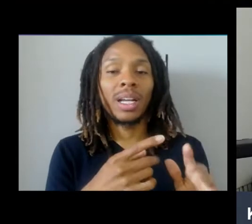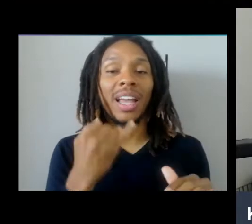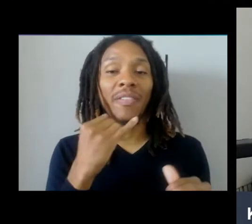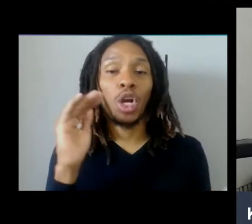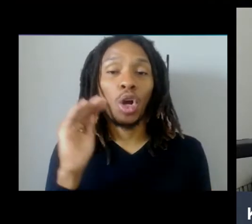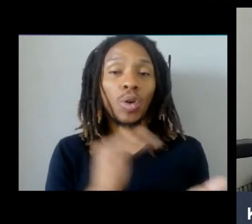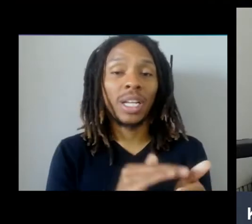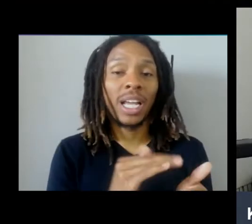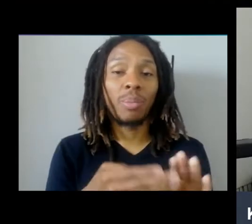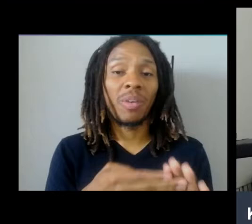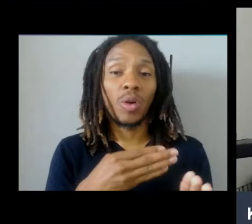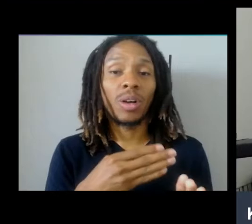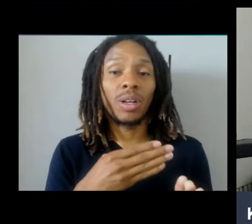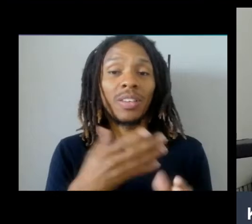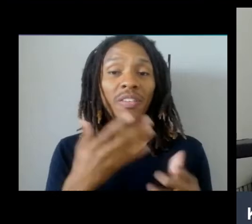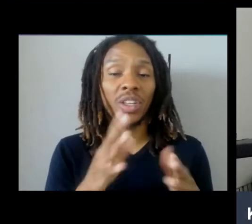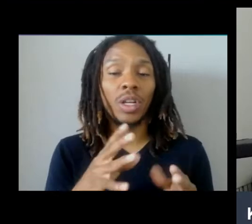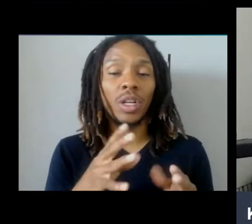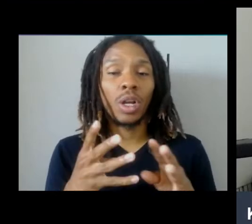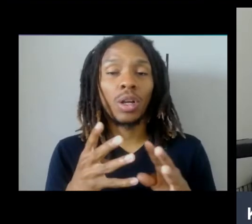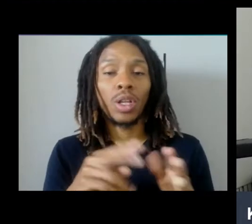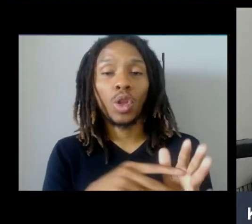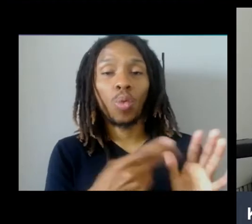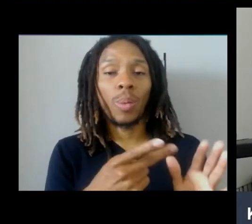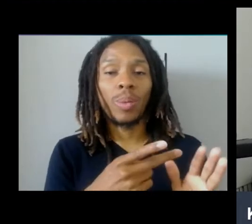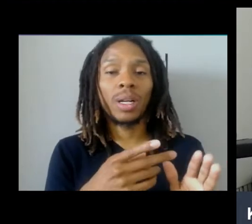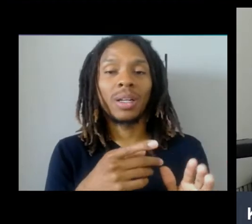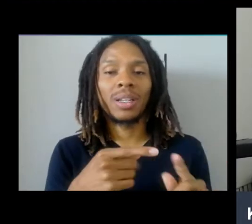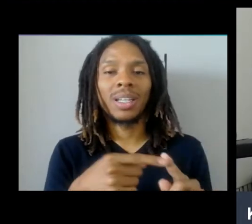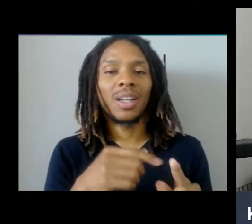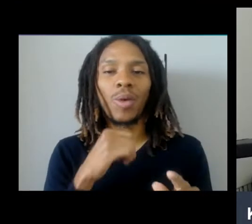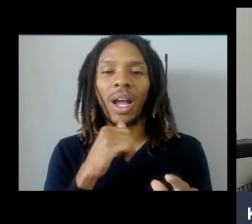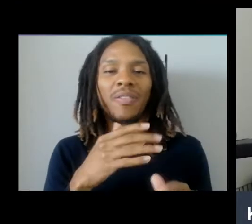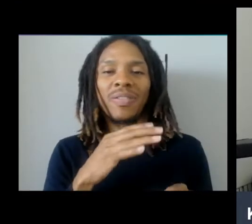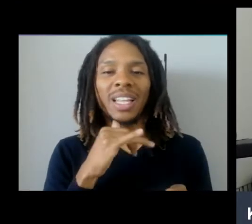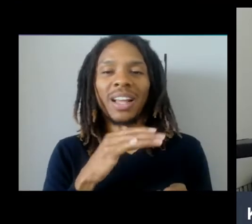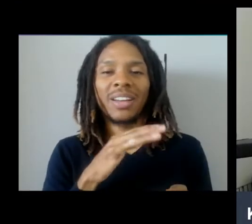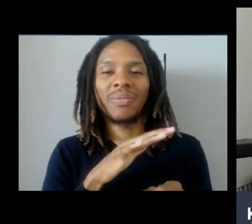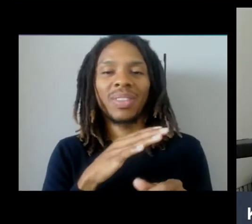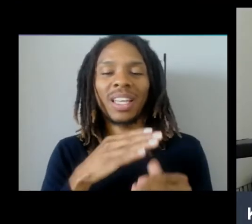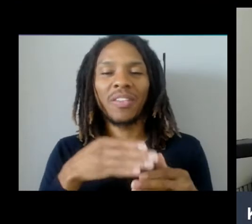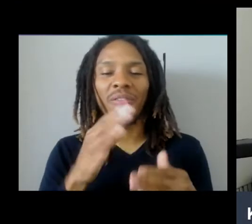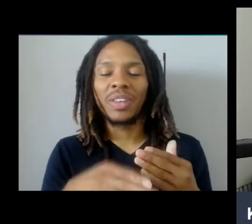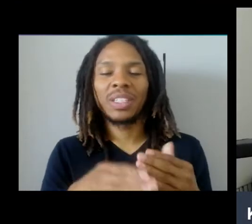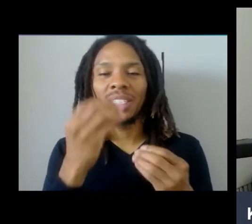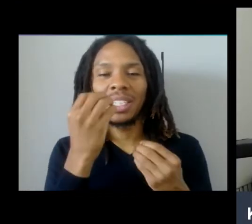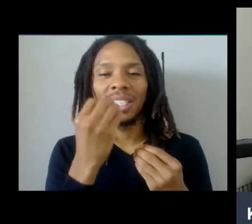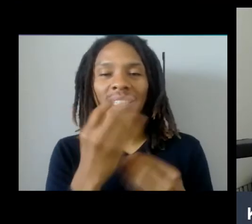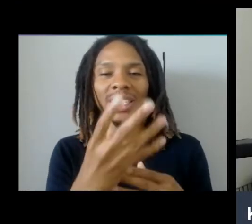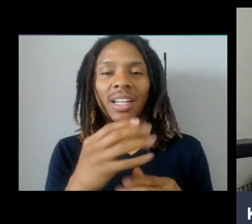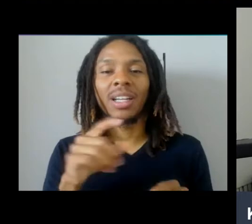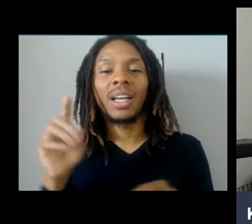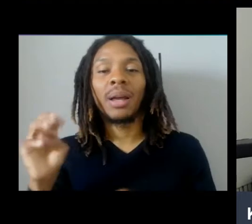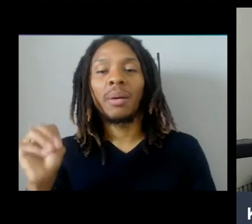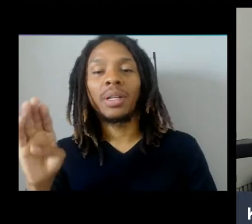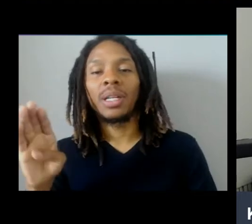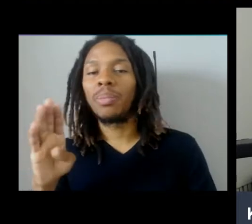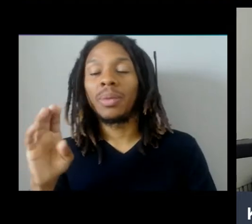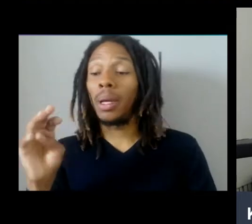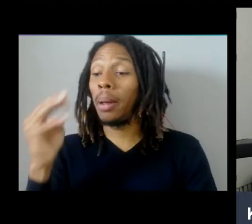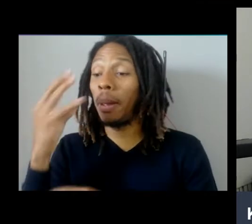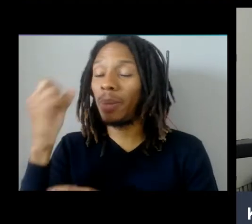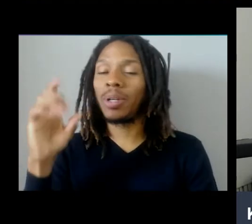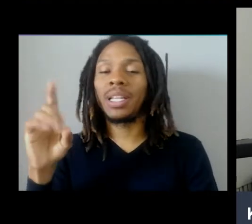replicated, your replica is going to have incomplete data. With MemoryDB, that is not a problem, and so it can be used as a primary database.